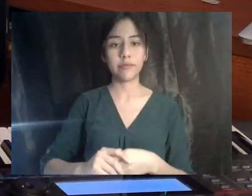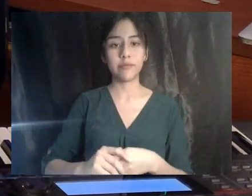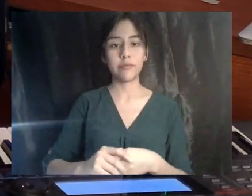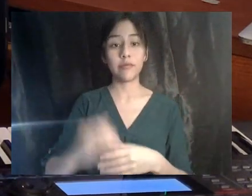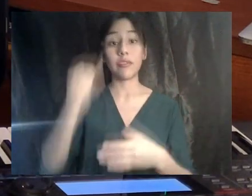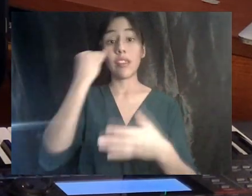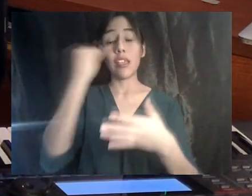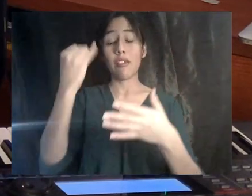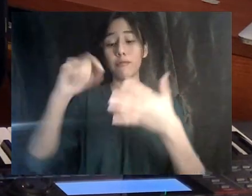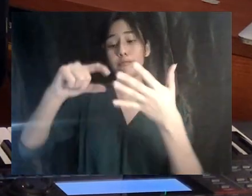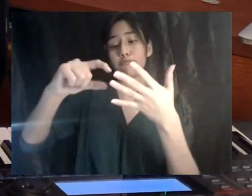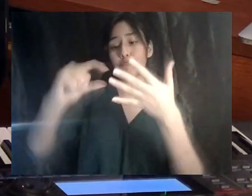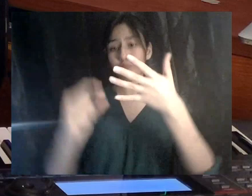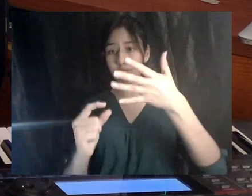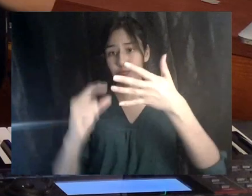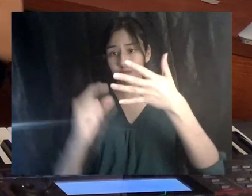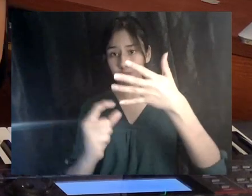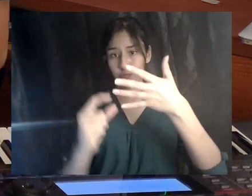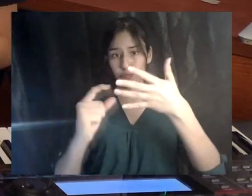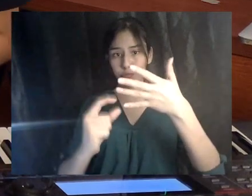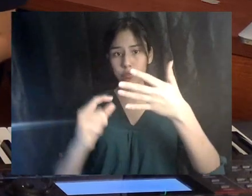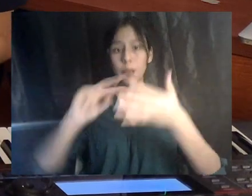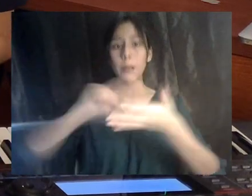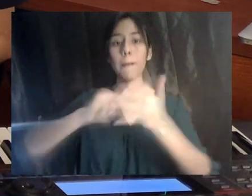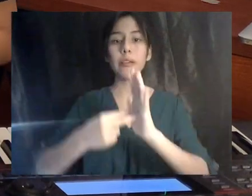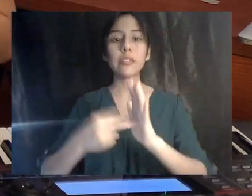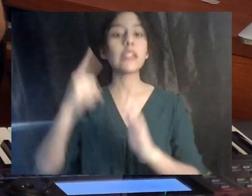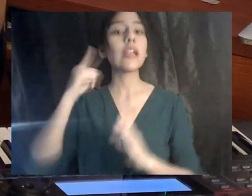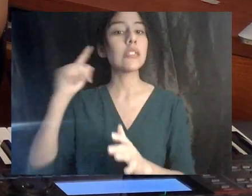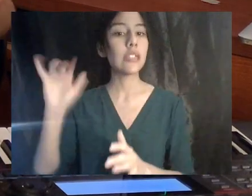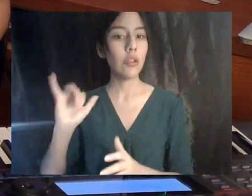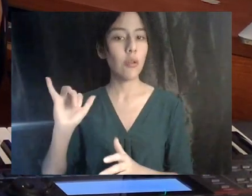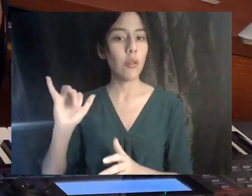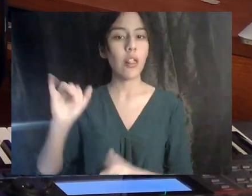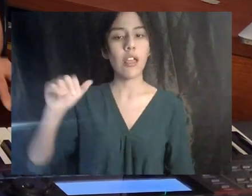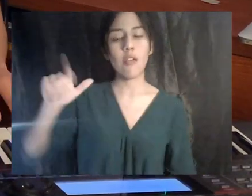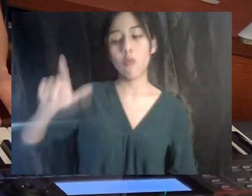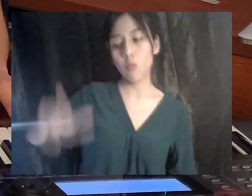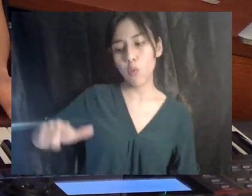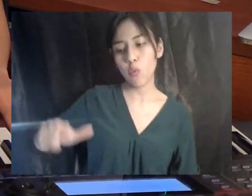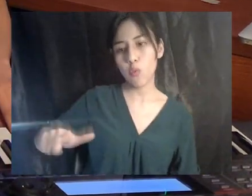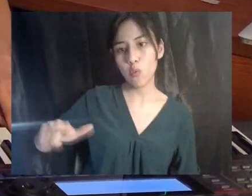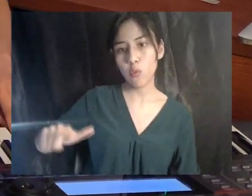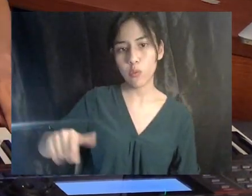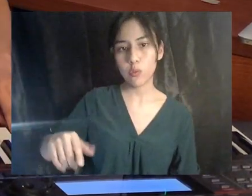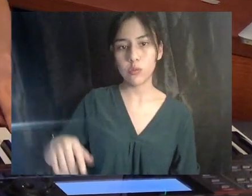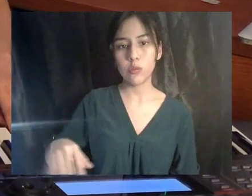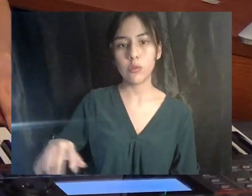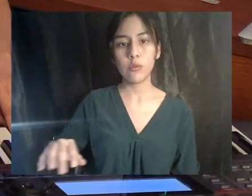The lower it is written on your staff, the lower your note will be. So somewhere around here.